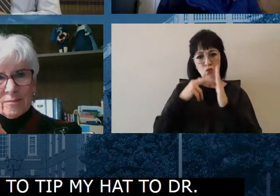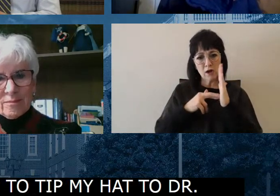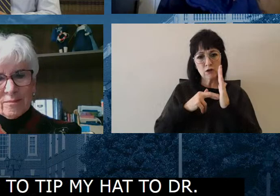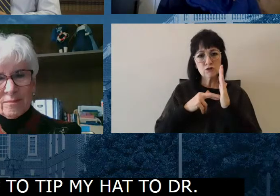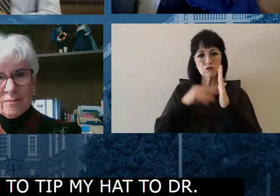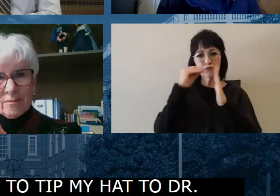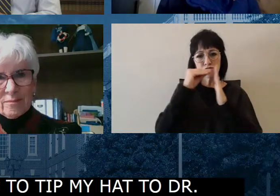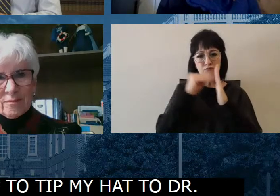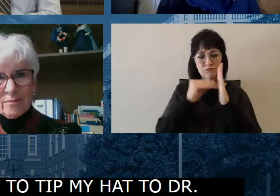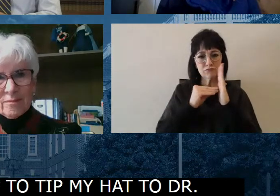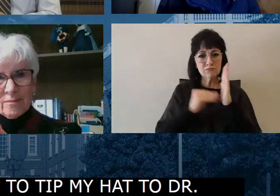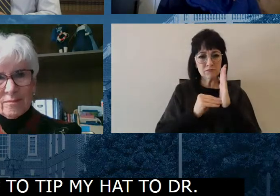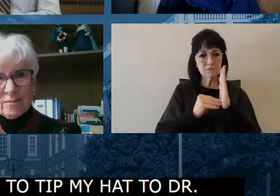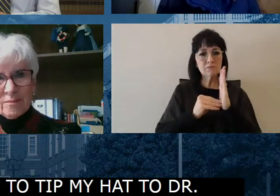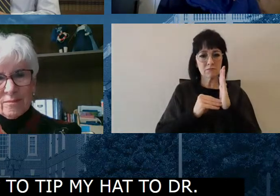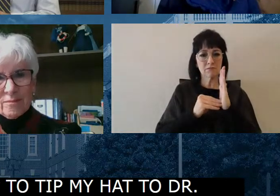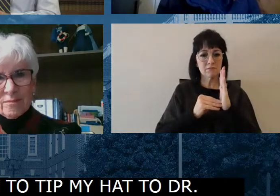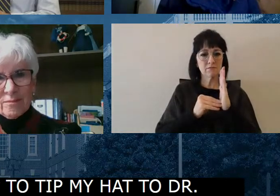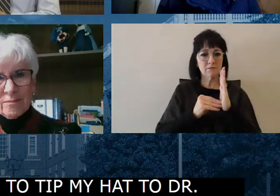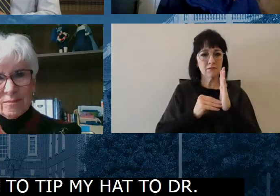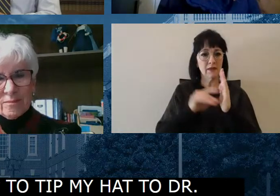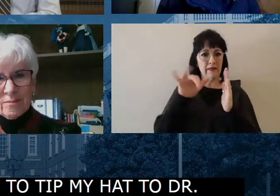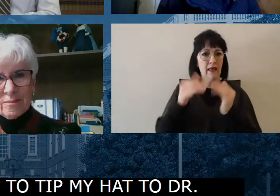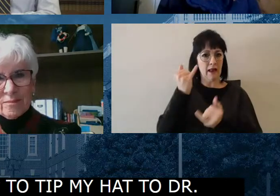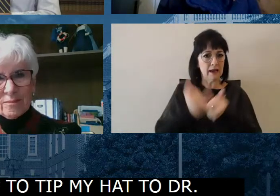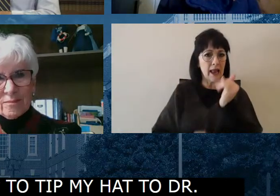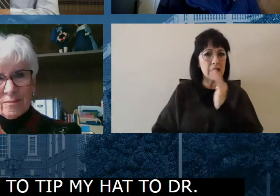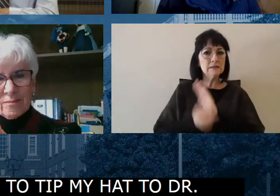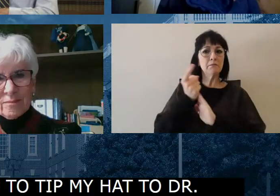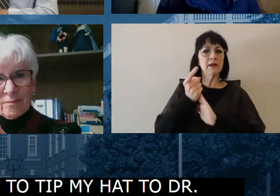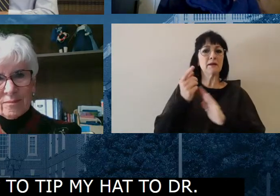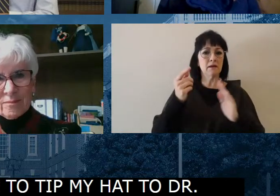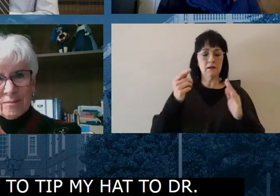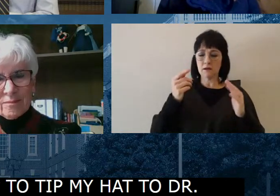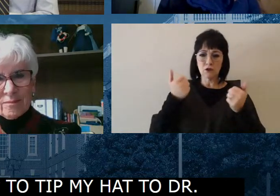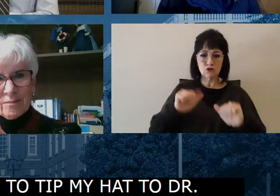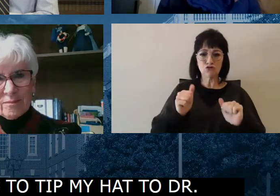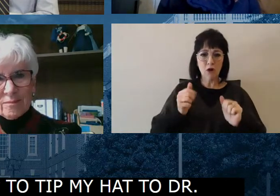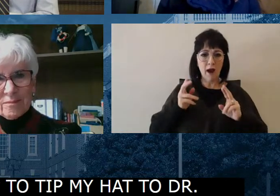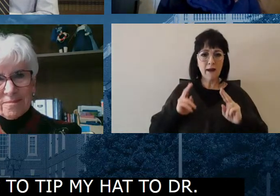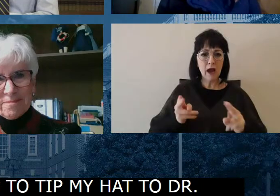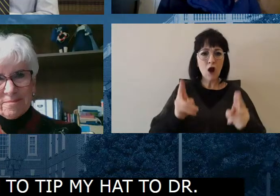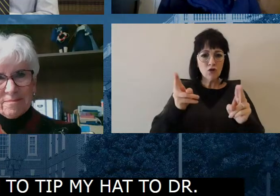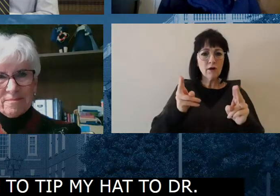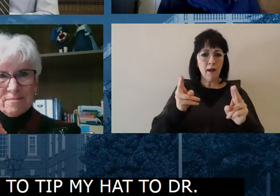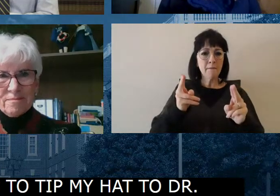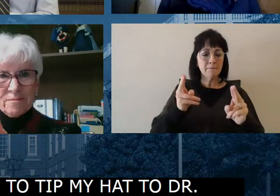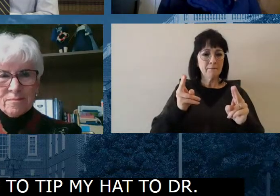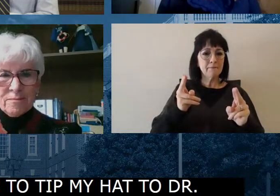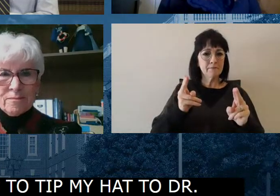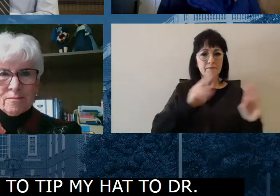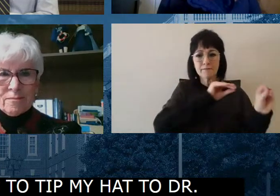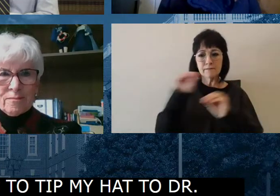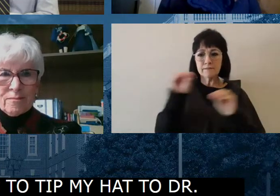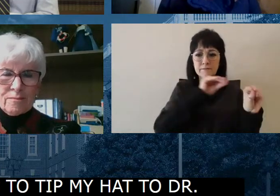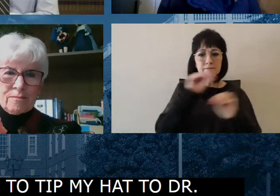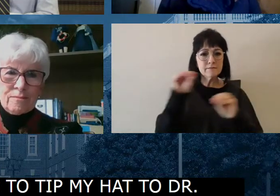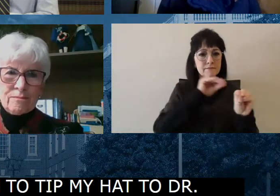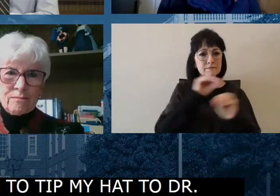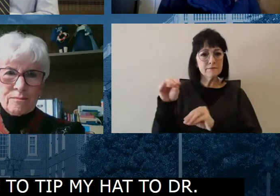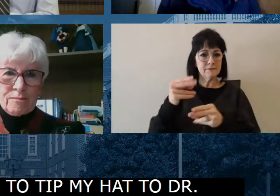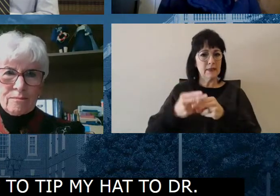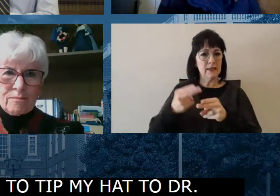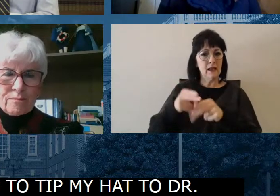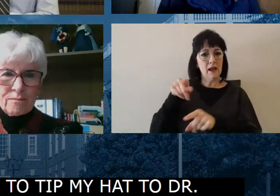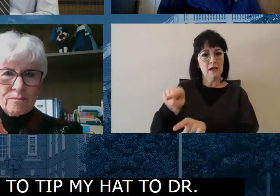the clinic at Dover Downs, kind of a last minute thing, and availability of vaccines that we had there, and